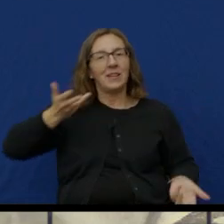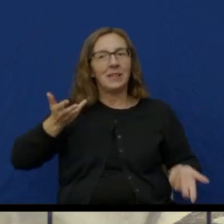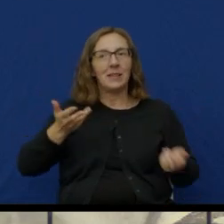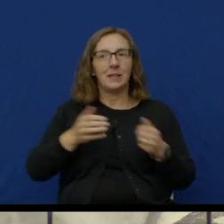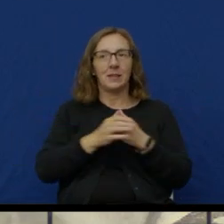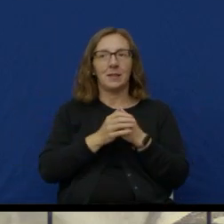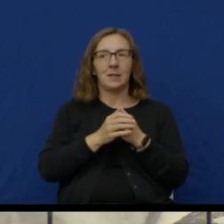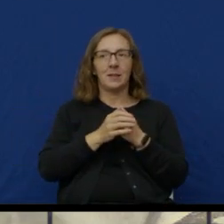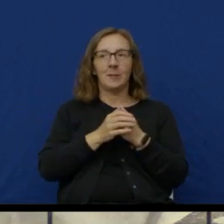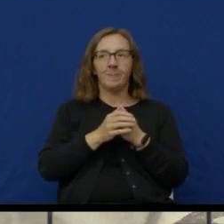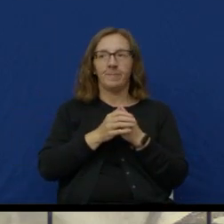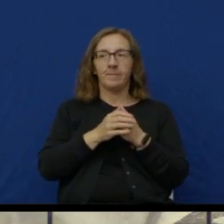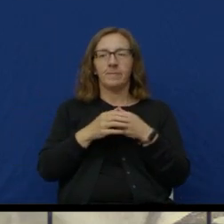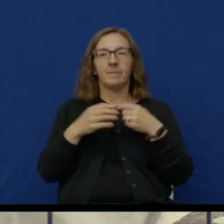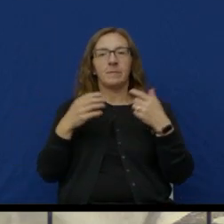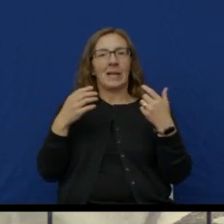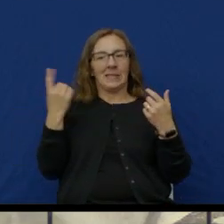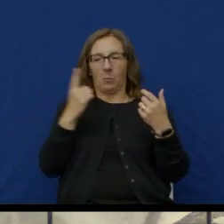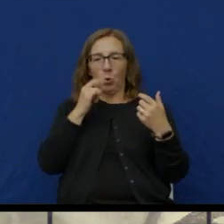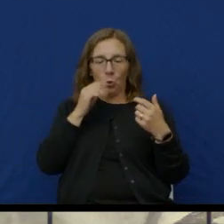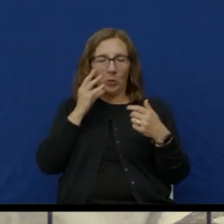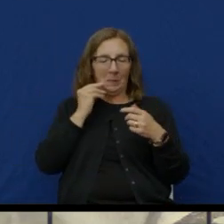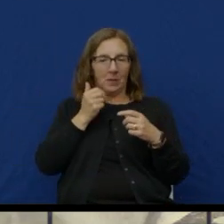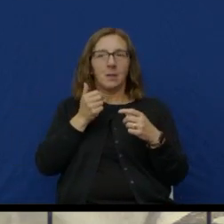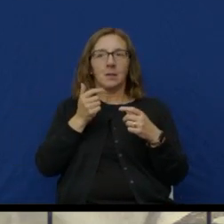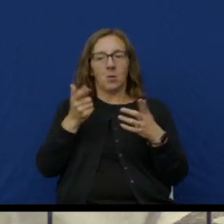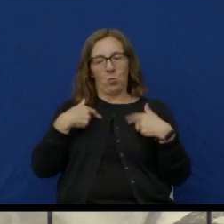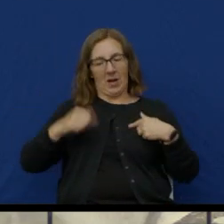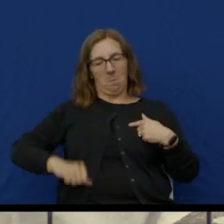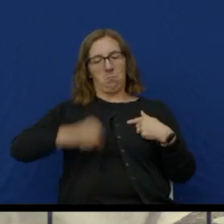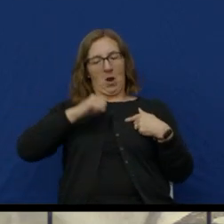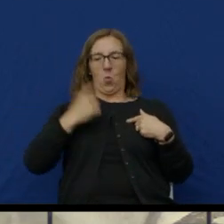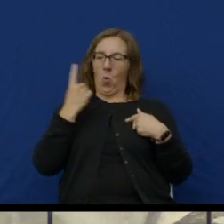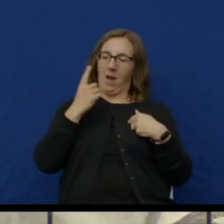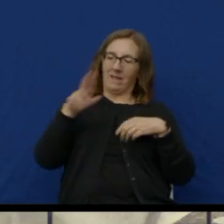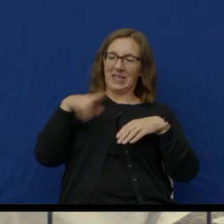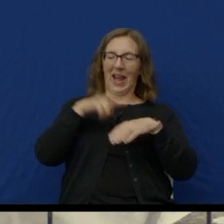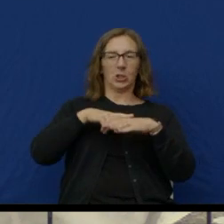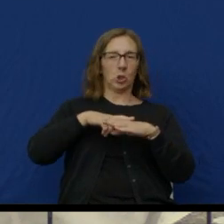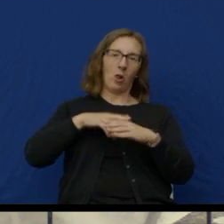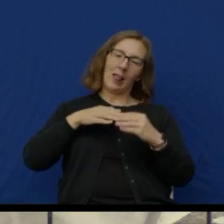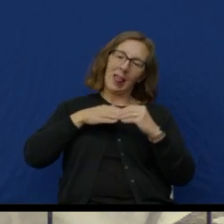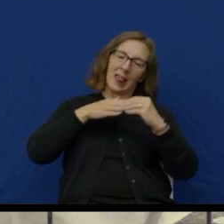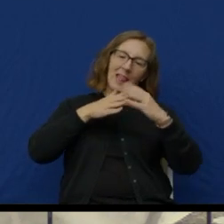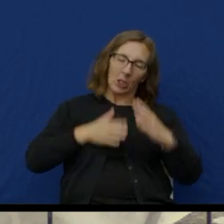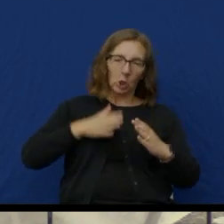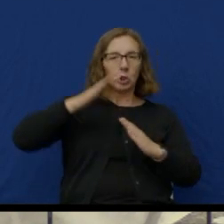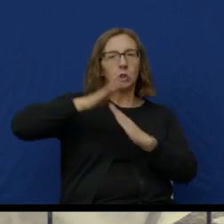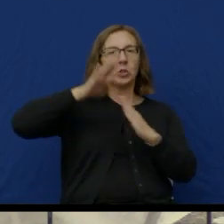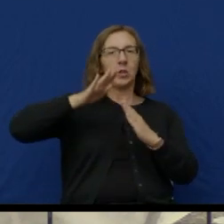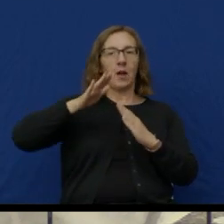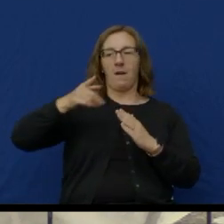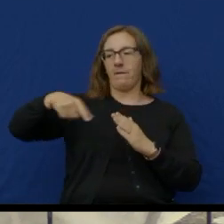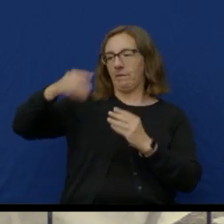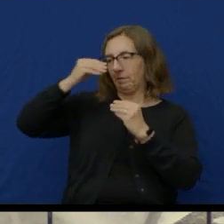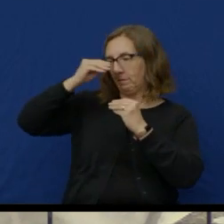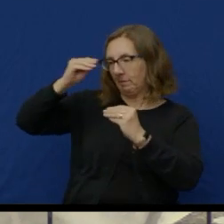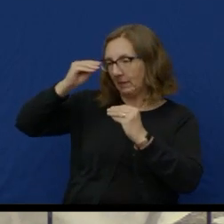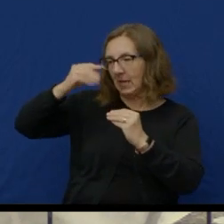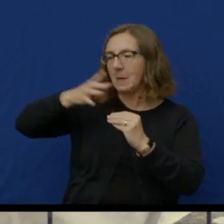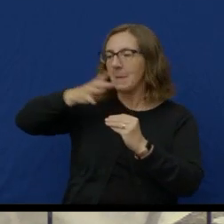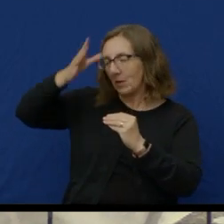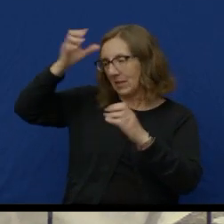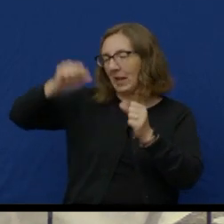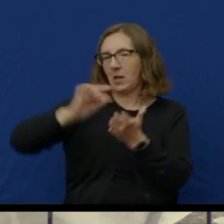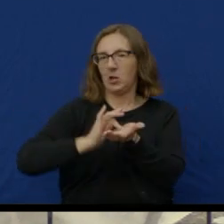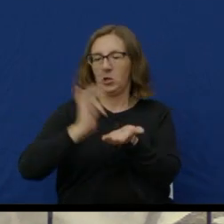walk them through the steps. So, you know, we're pretty proud of being, you know, one of the national leaders of making parents aware and actually taking advantage of that. The important part is to